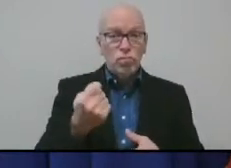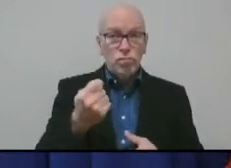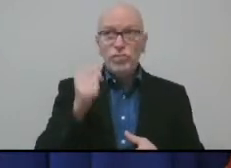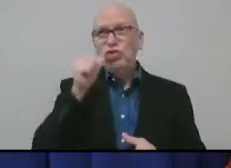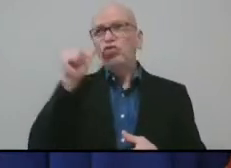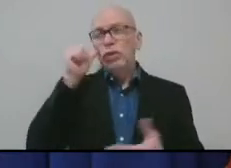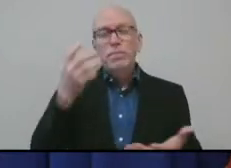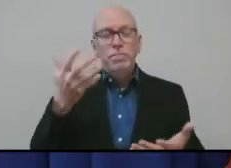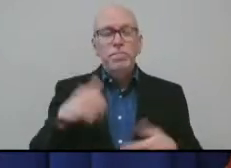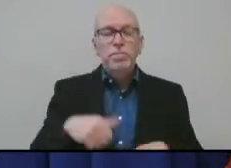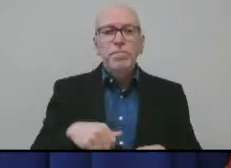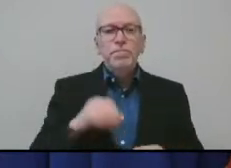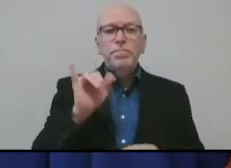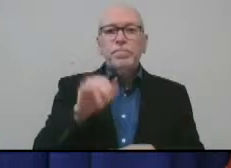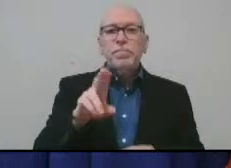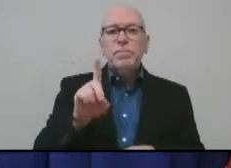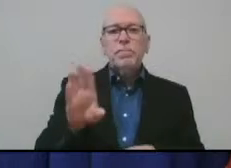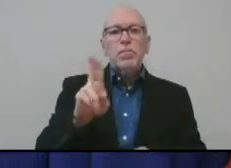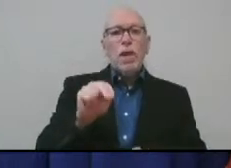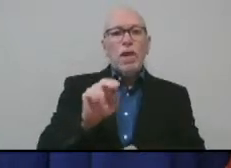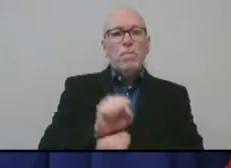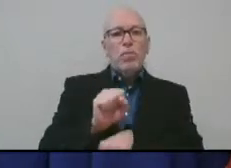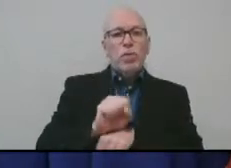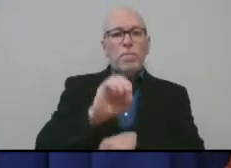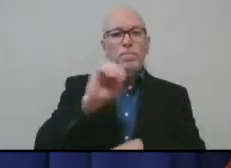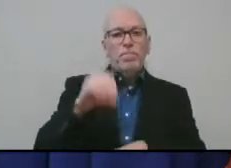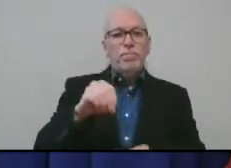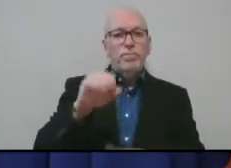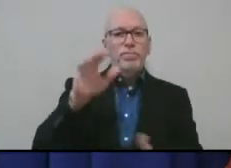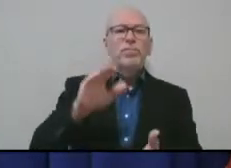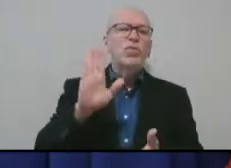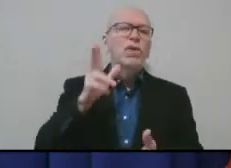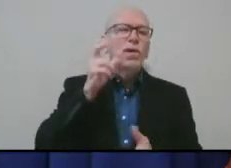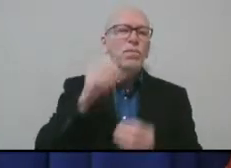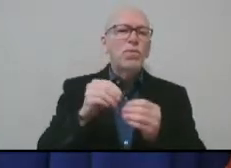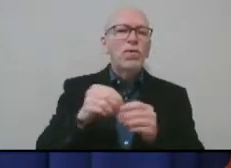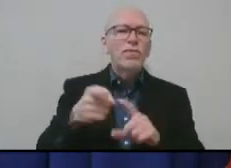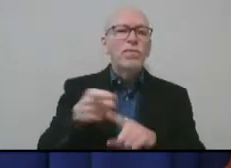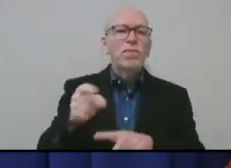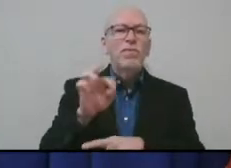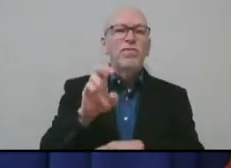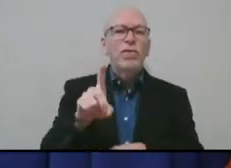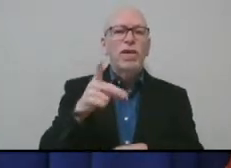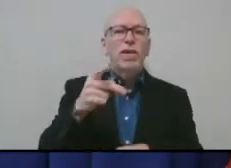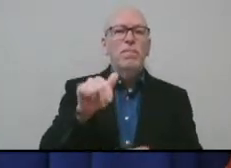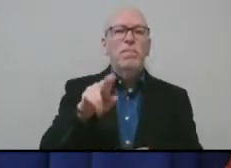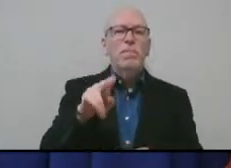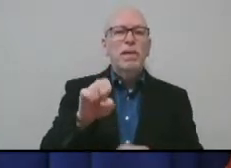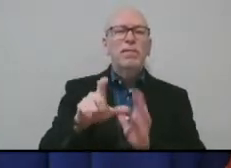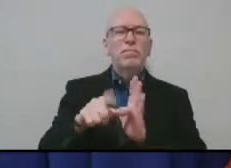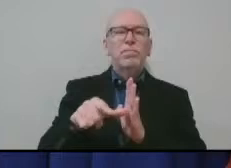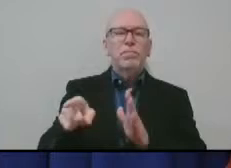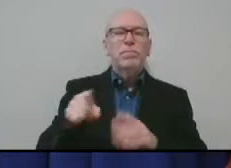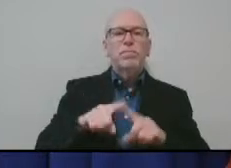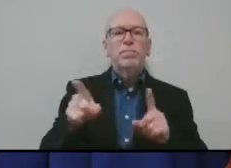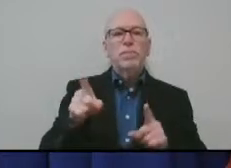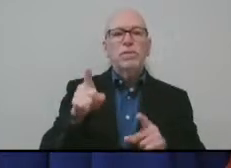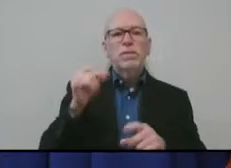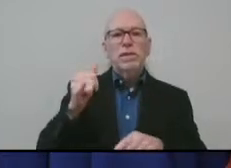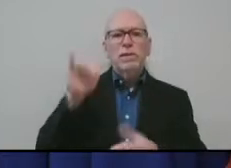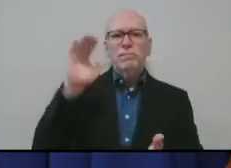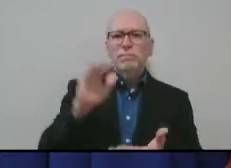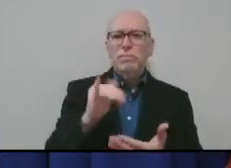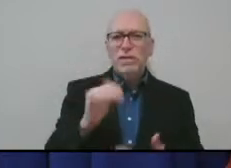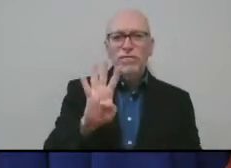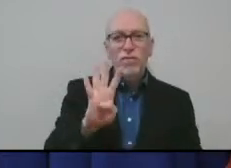yesterday, that Indiana's unemployment rate had, and you'll hear more from Fred Payne in just a few moments, but had ticked down to